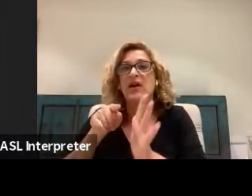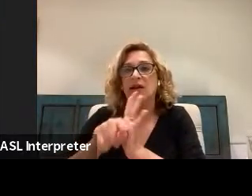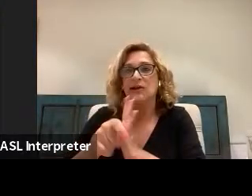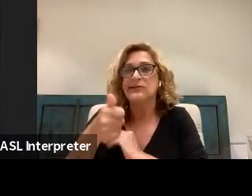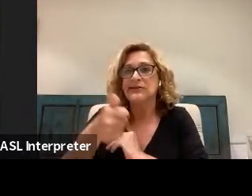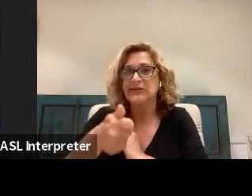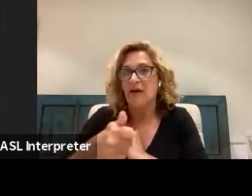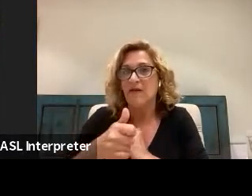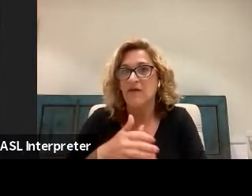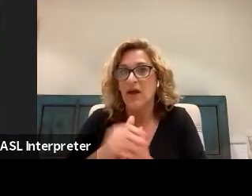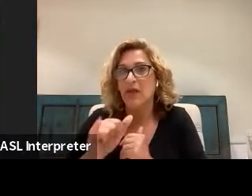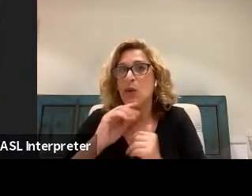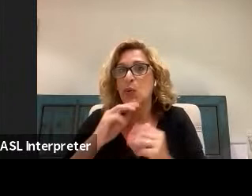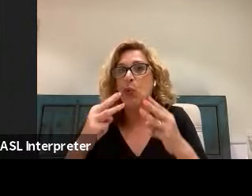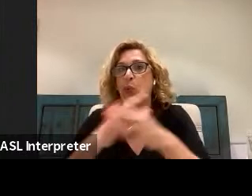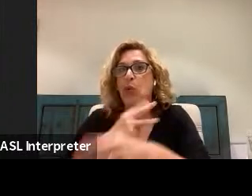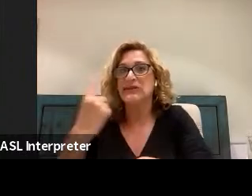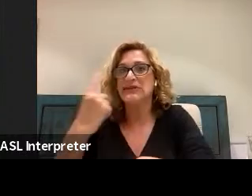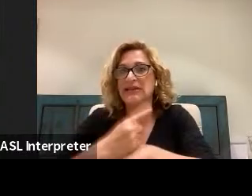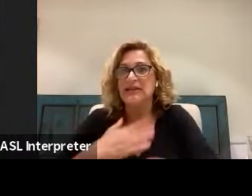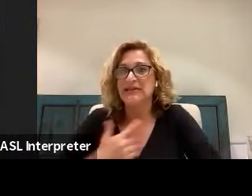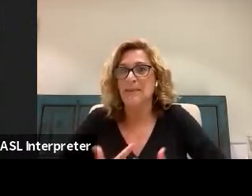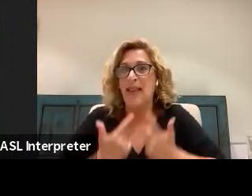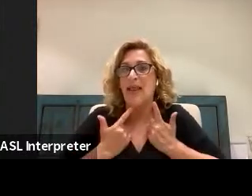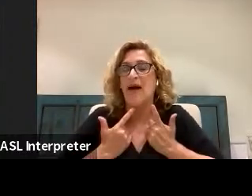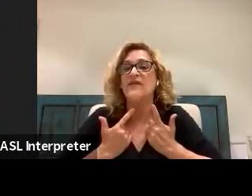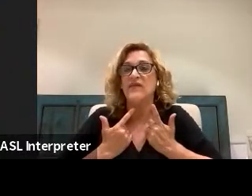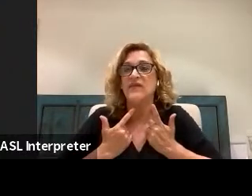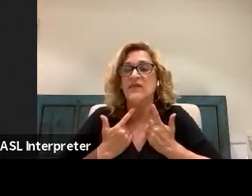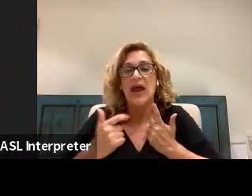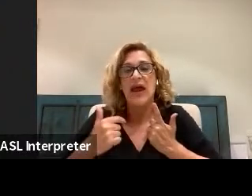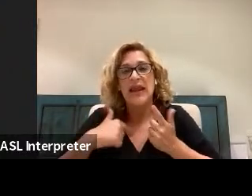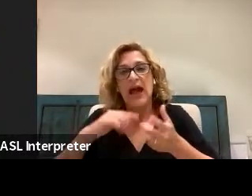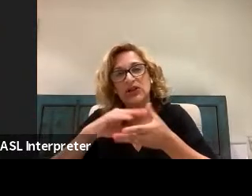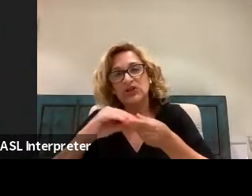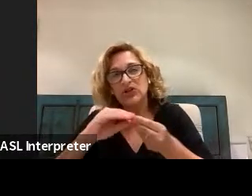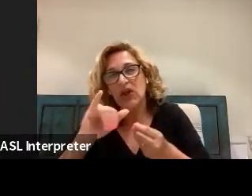One of the worst days of my life. And I share those because